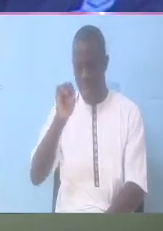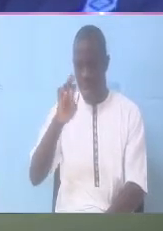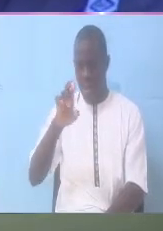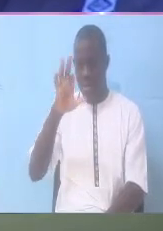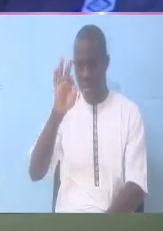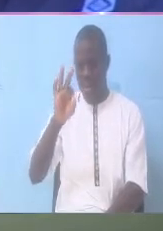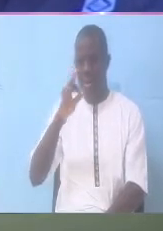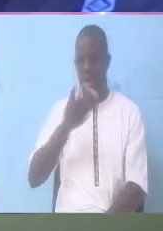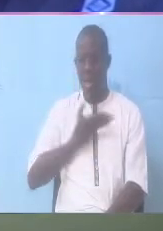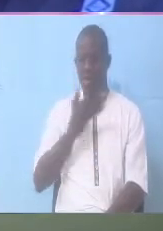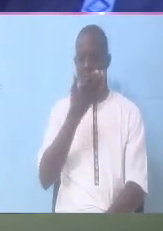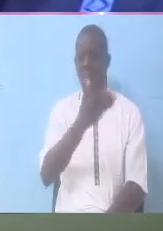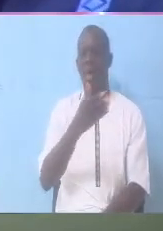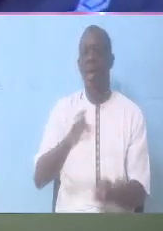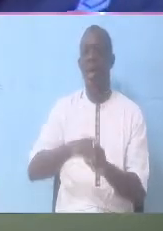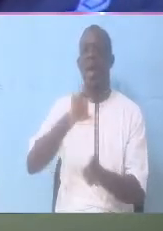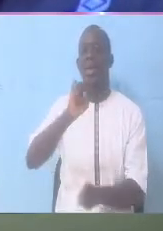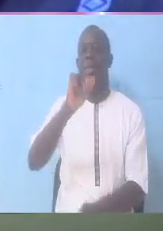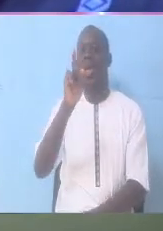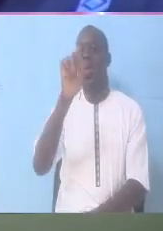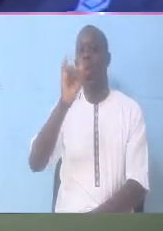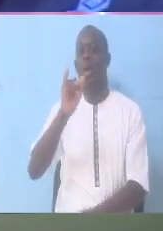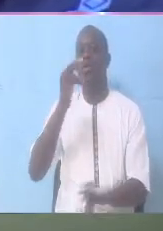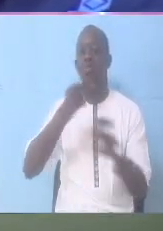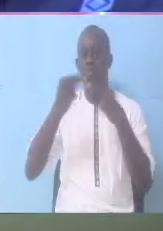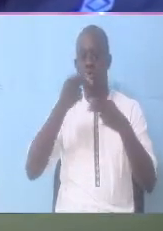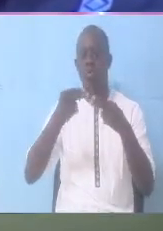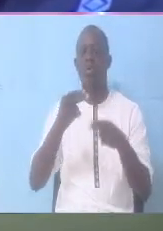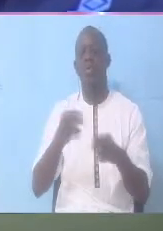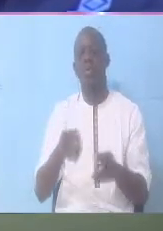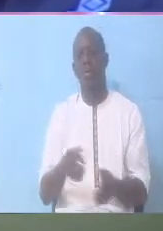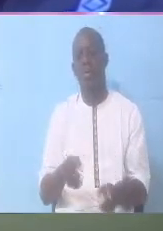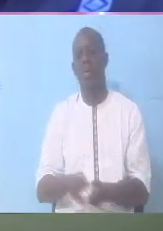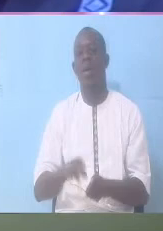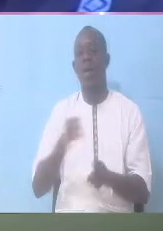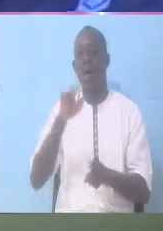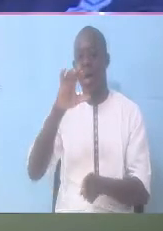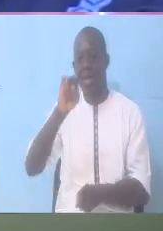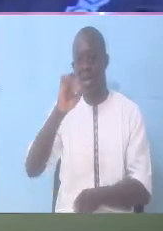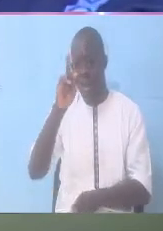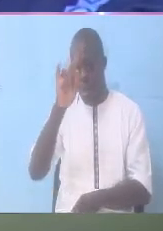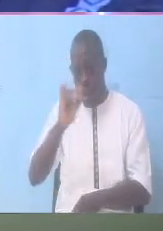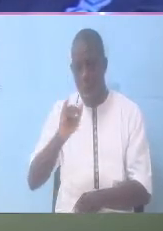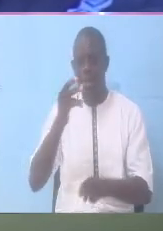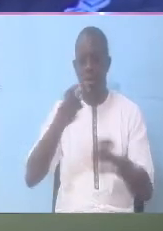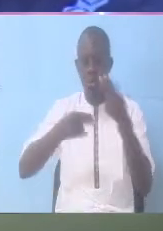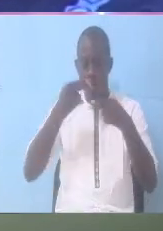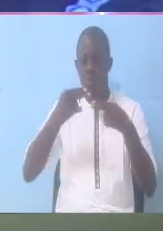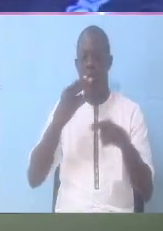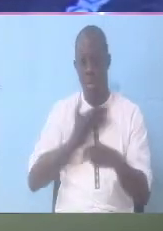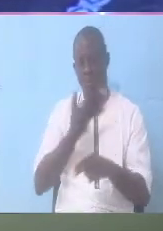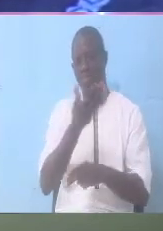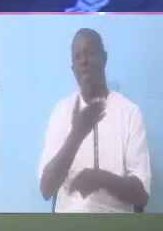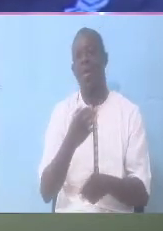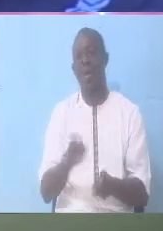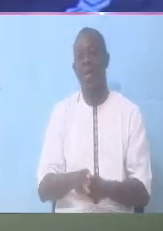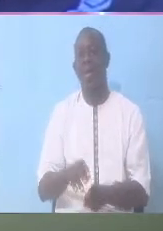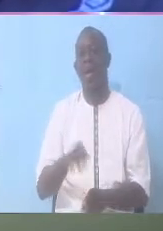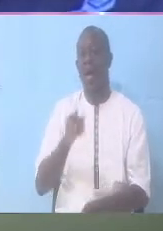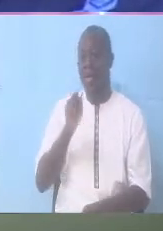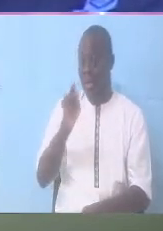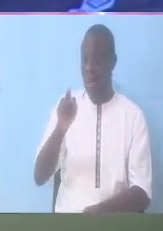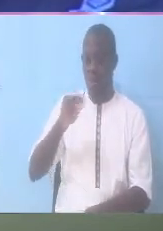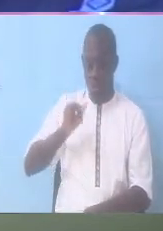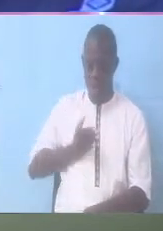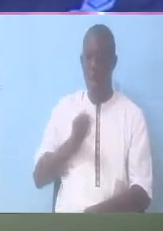News. Thank you. Ima? Emma Hart. Emma Hart, Sky News. Emma Hart, Sky News. And that was the lady